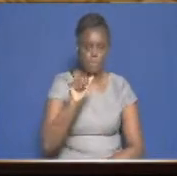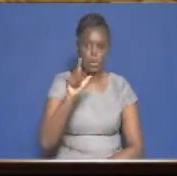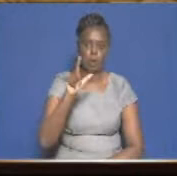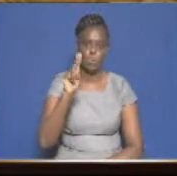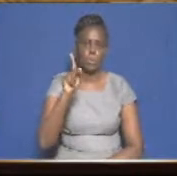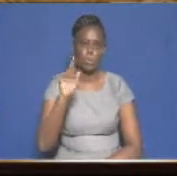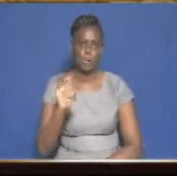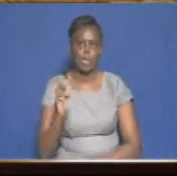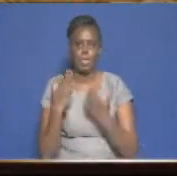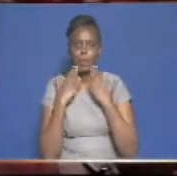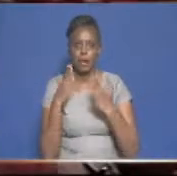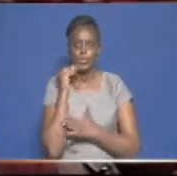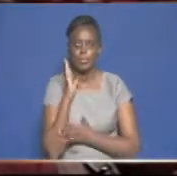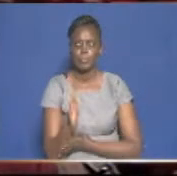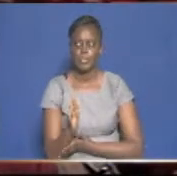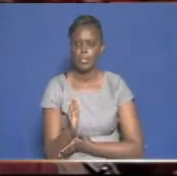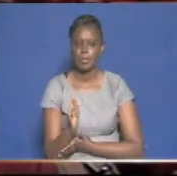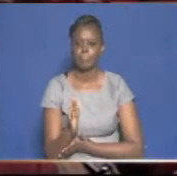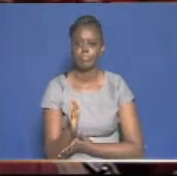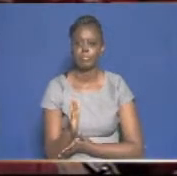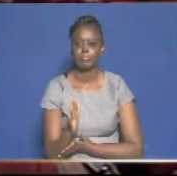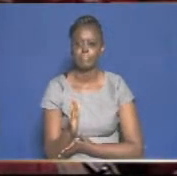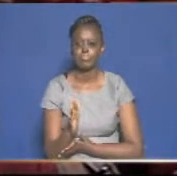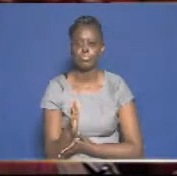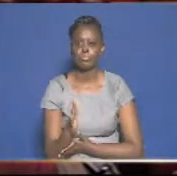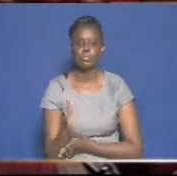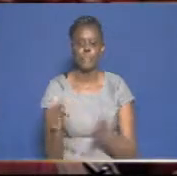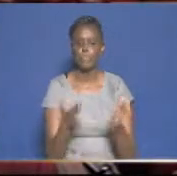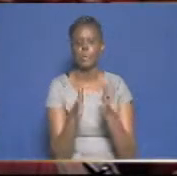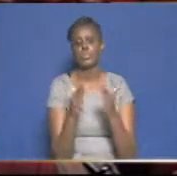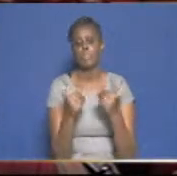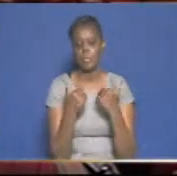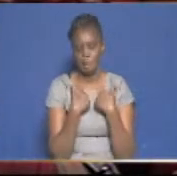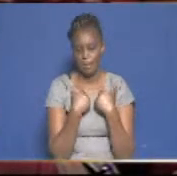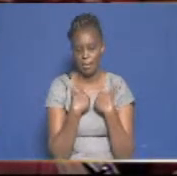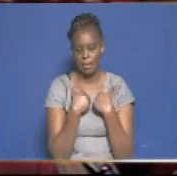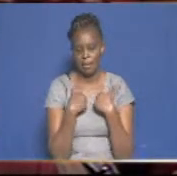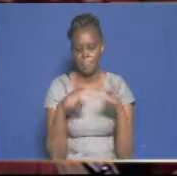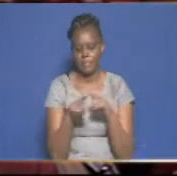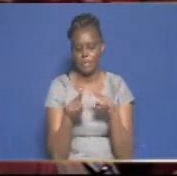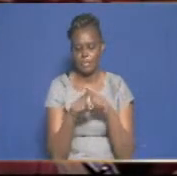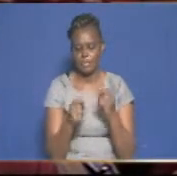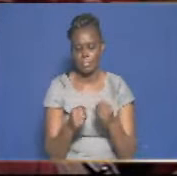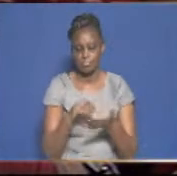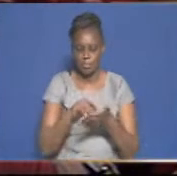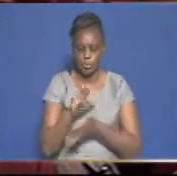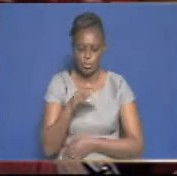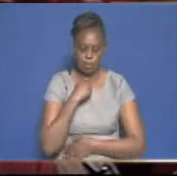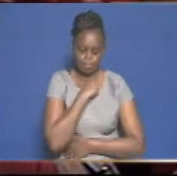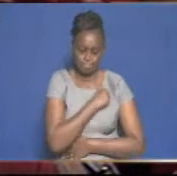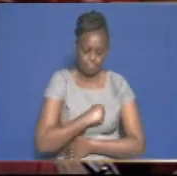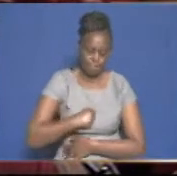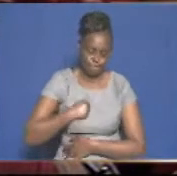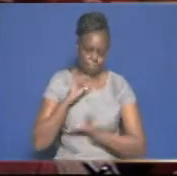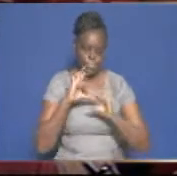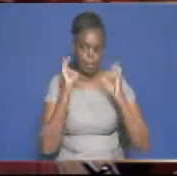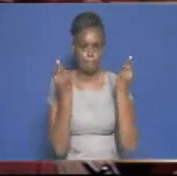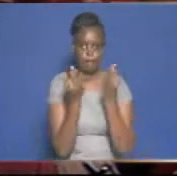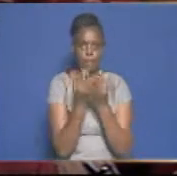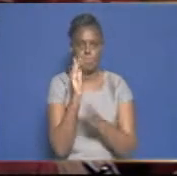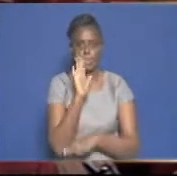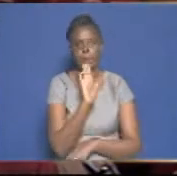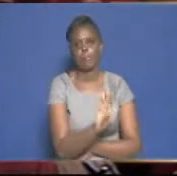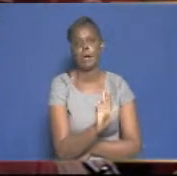Thank you, Mr. Speaker. Thank you for giving me a chance also to give my condolence to the family of Honorable Jokoyo